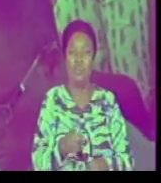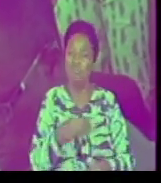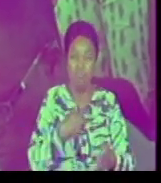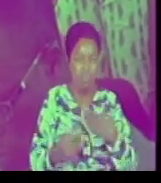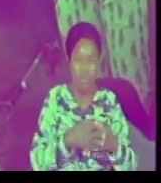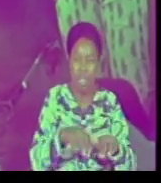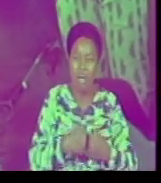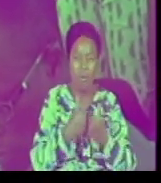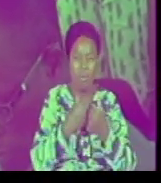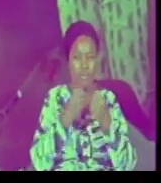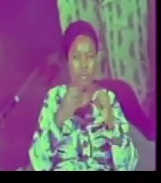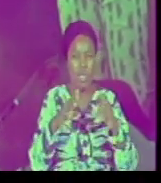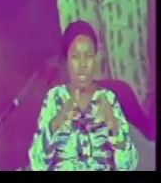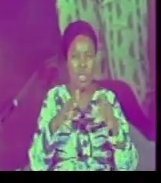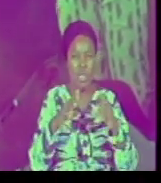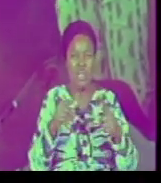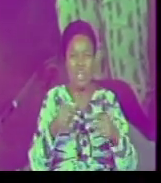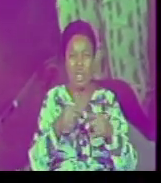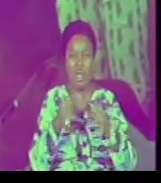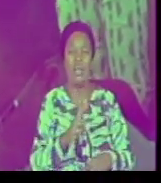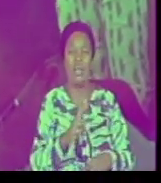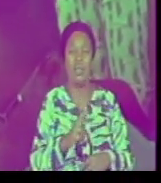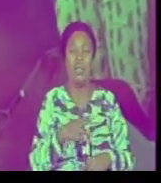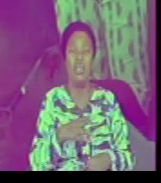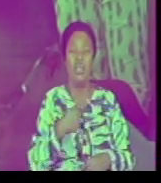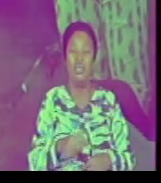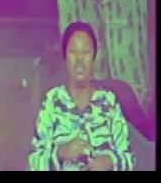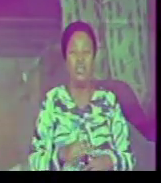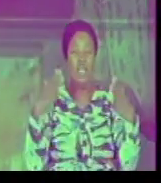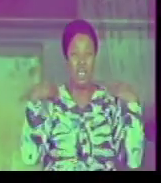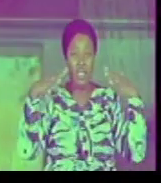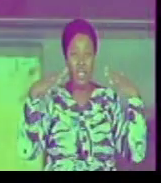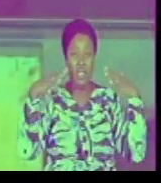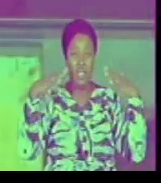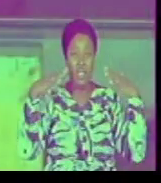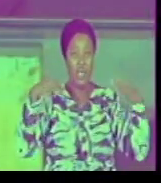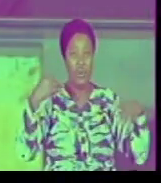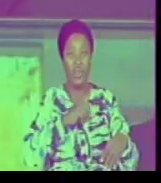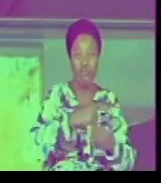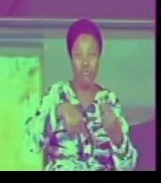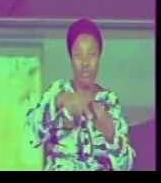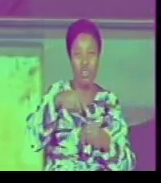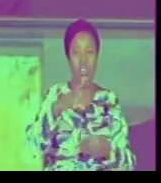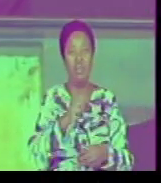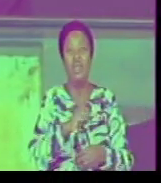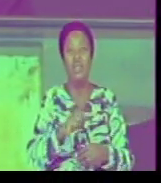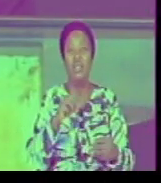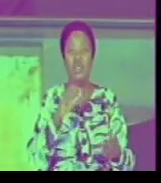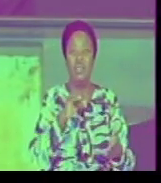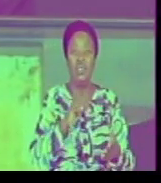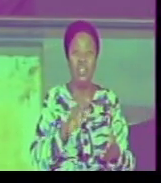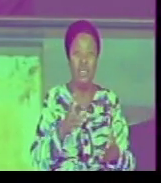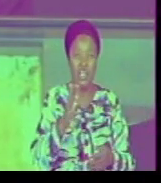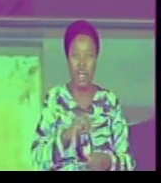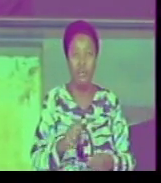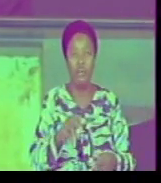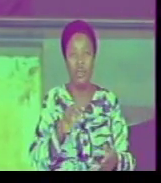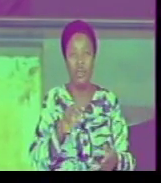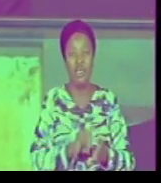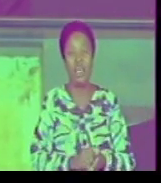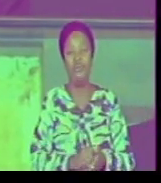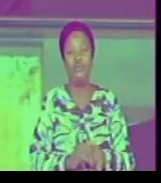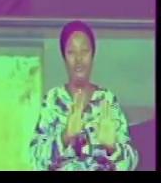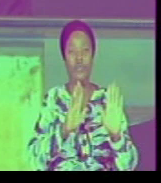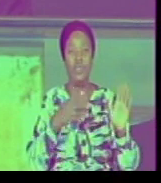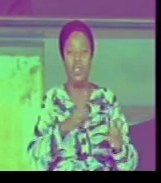how many they are, the angel of the Lord encampeth round them that fear the Lord and delivers them.